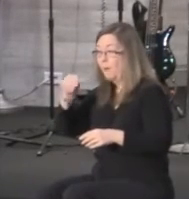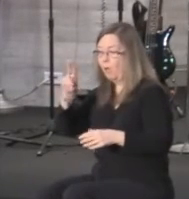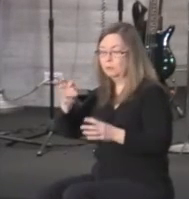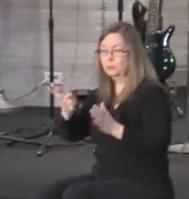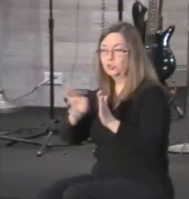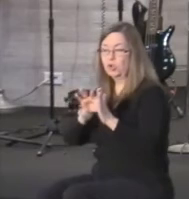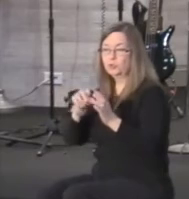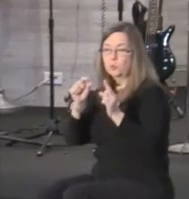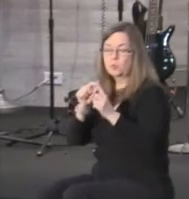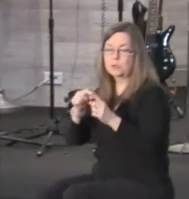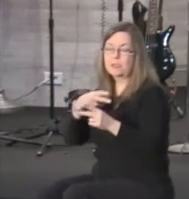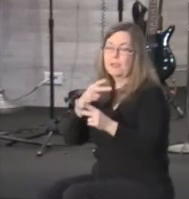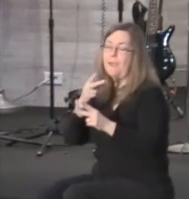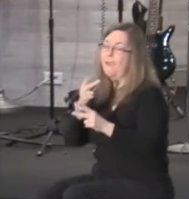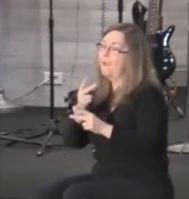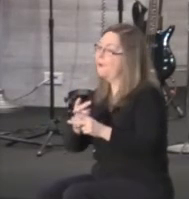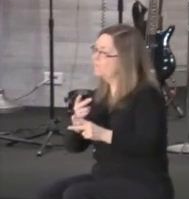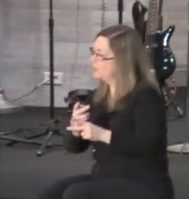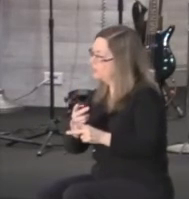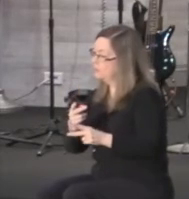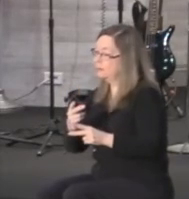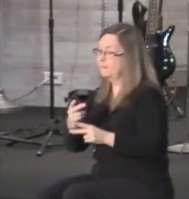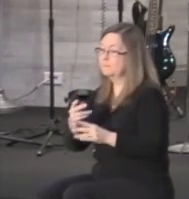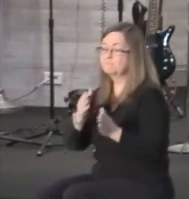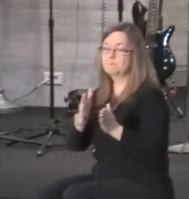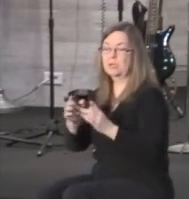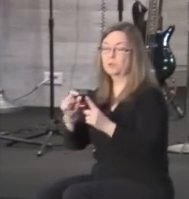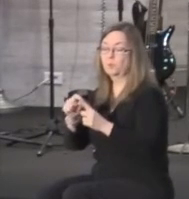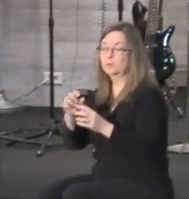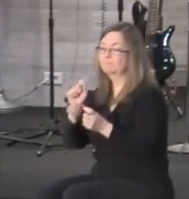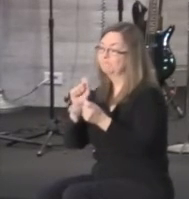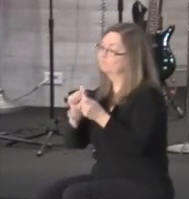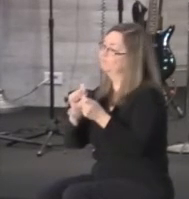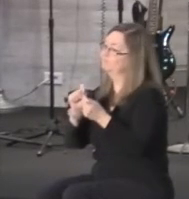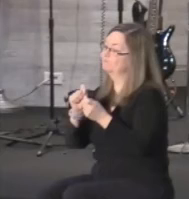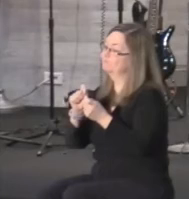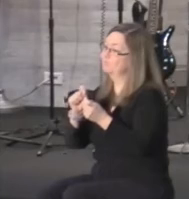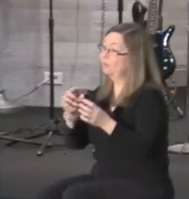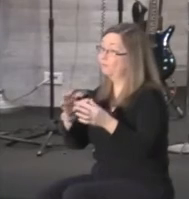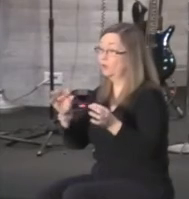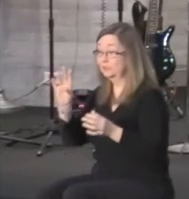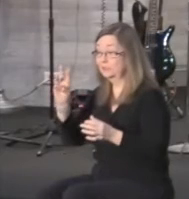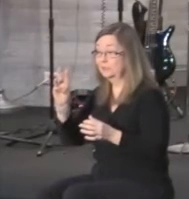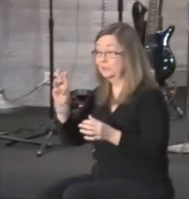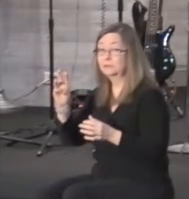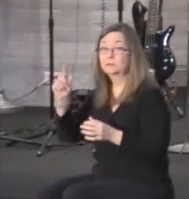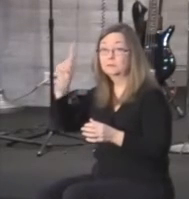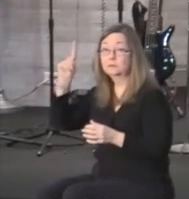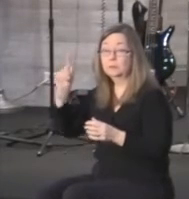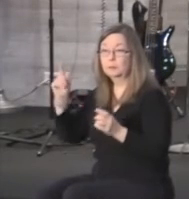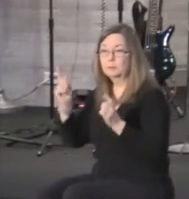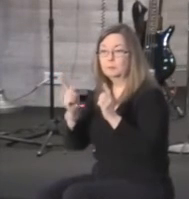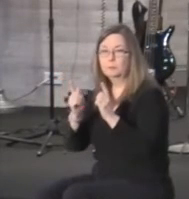words very carefully. He was intentional in his wording. You have in verse 6, me my tie. Does